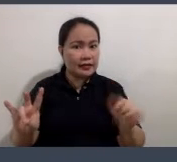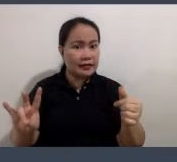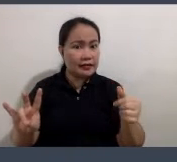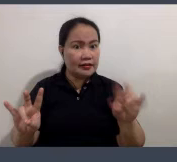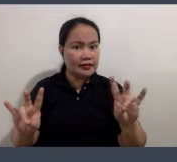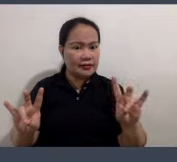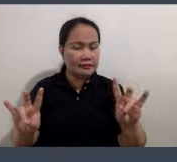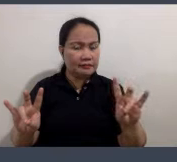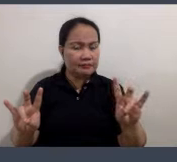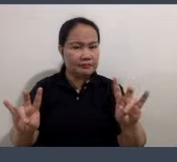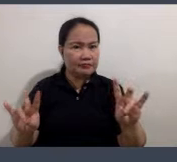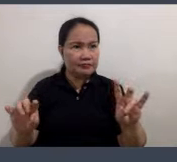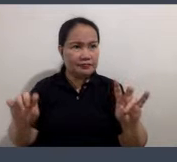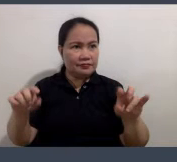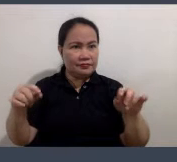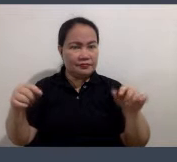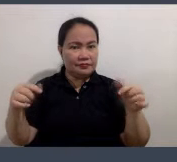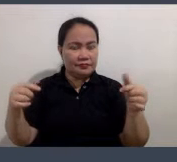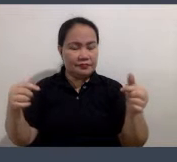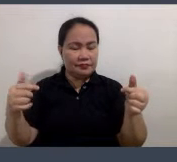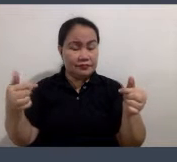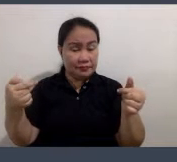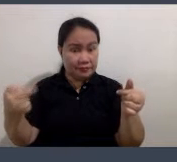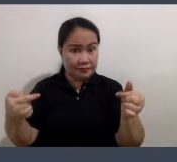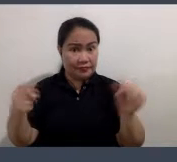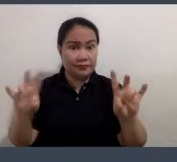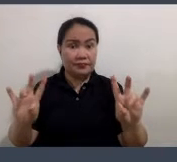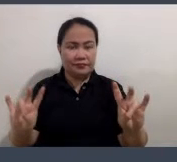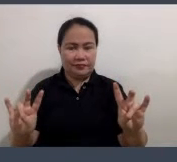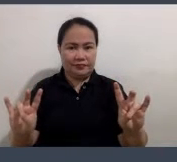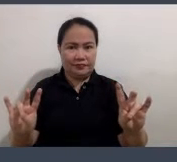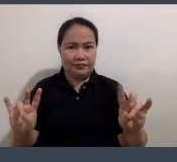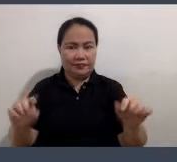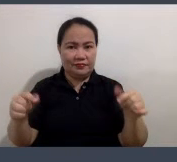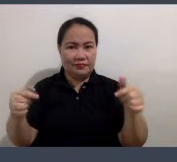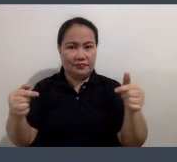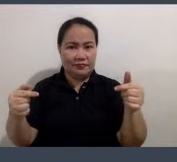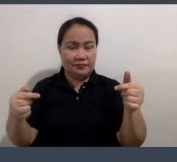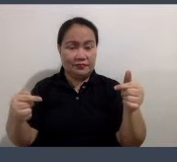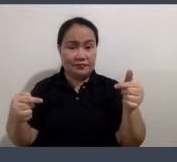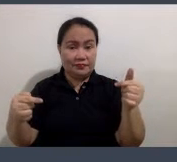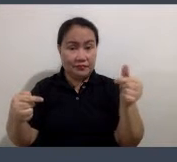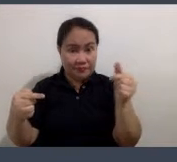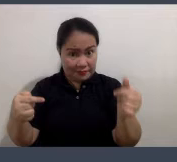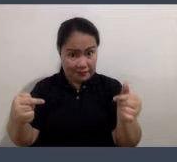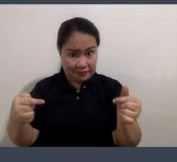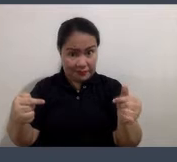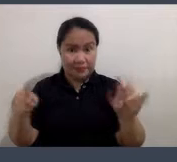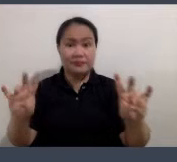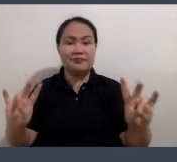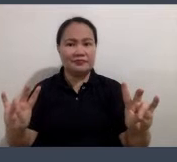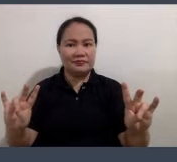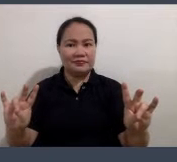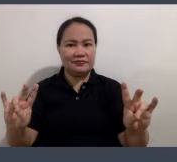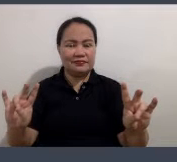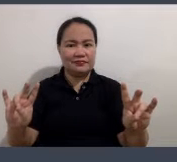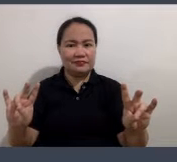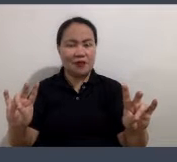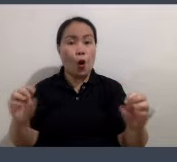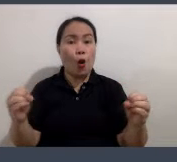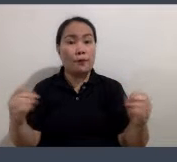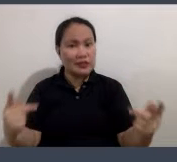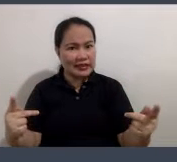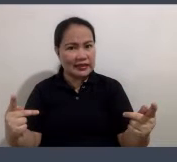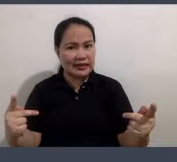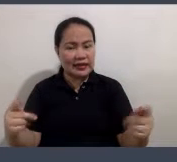of negative 7. So remember, the opposite is positive to negative and then negative to positive.